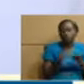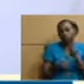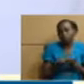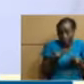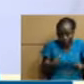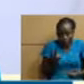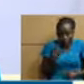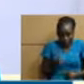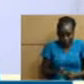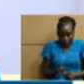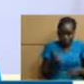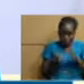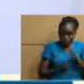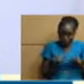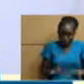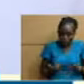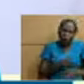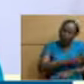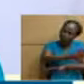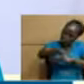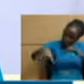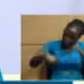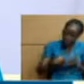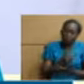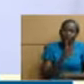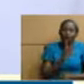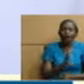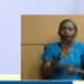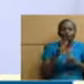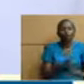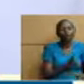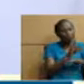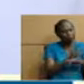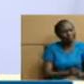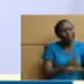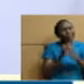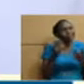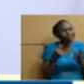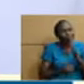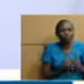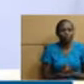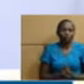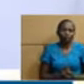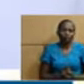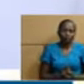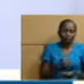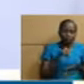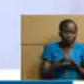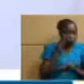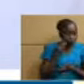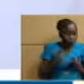context. We are all vulnerable depending on what comes up. And that's why we have to plan